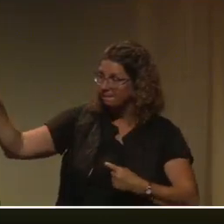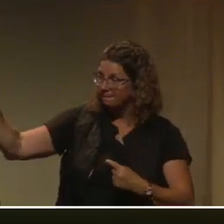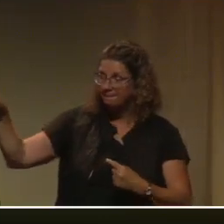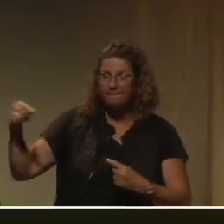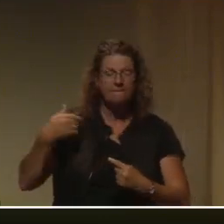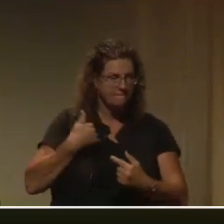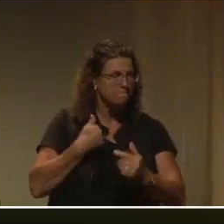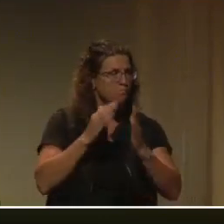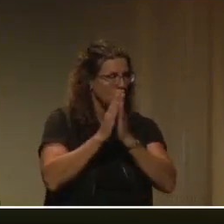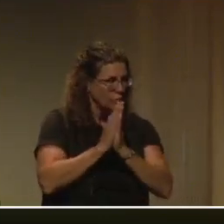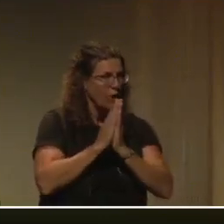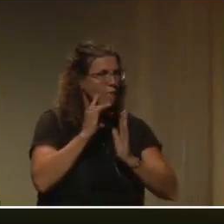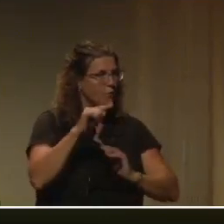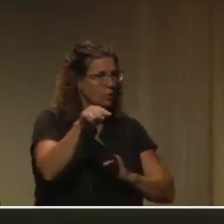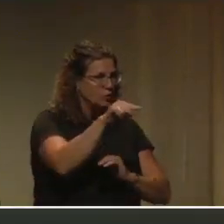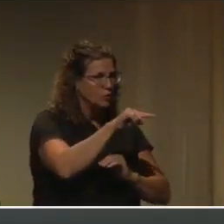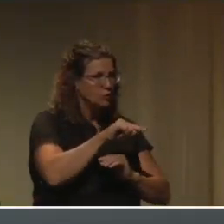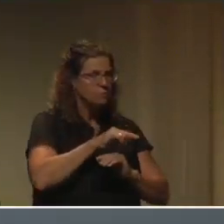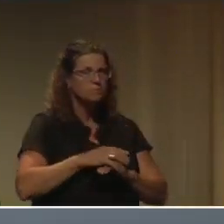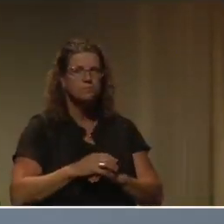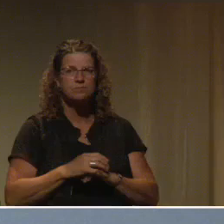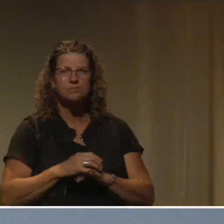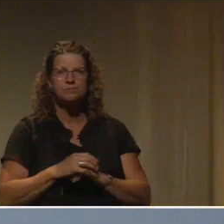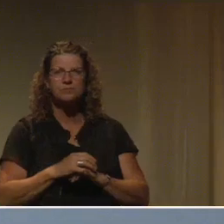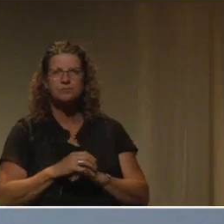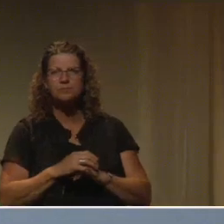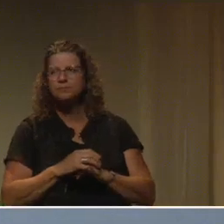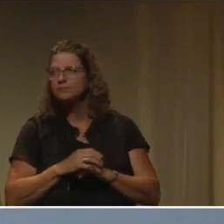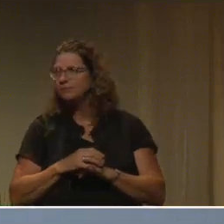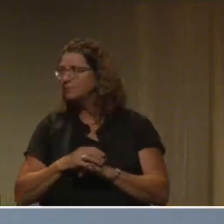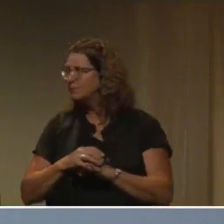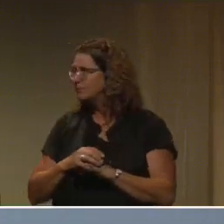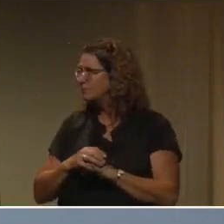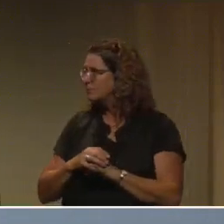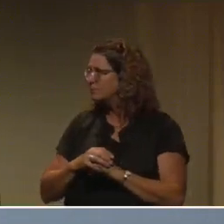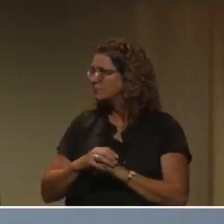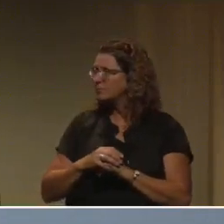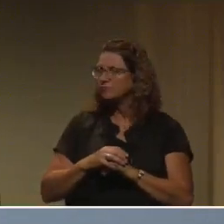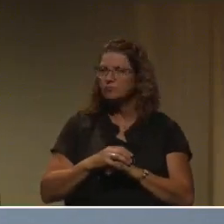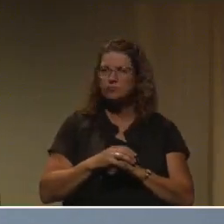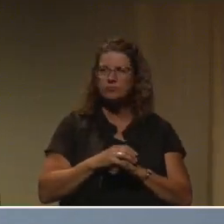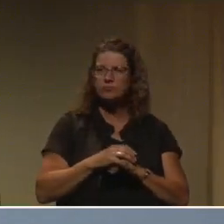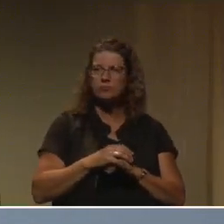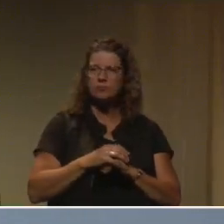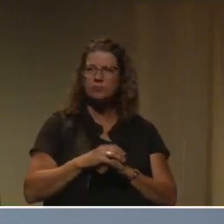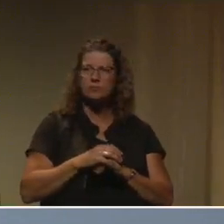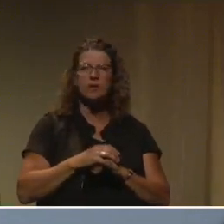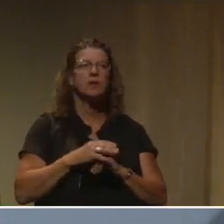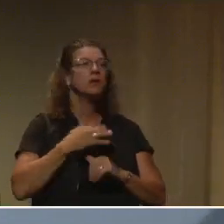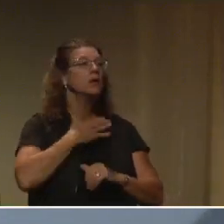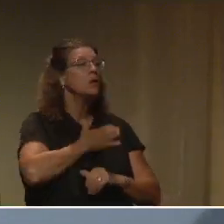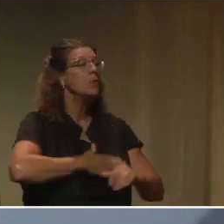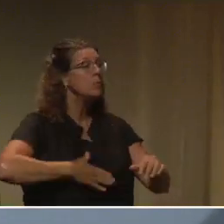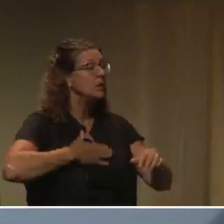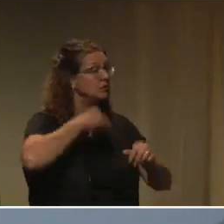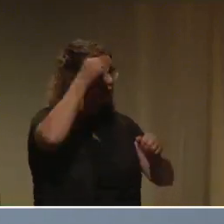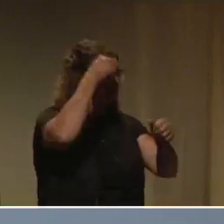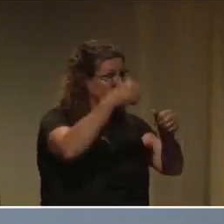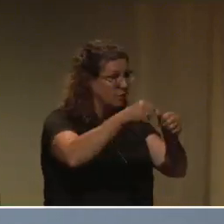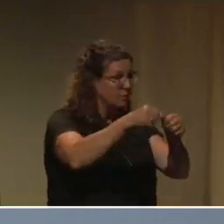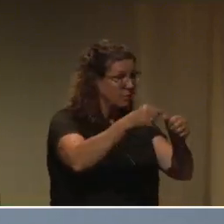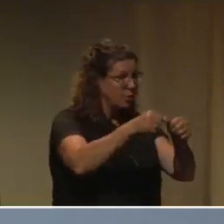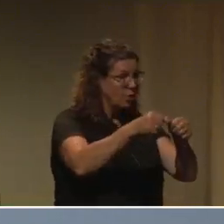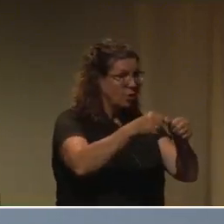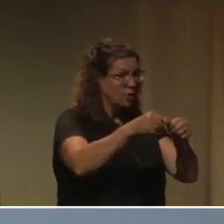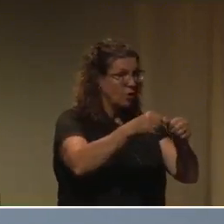platform near the keyboard. And just remember that after our God's final blessing